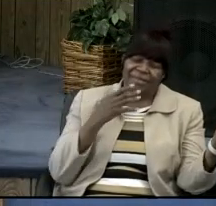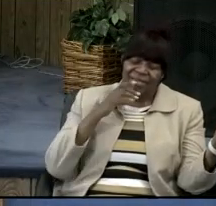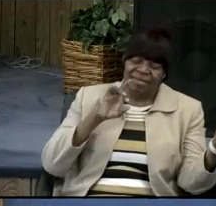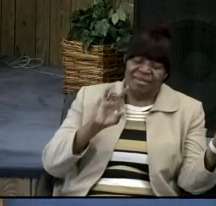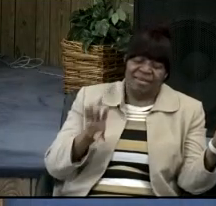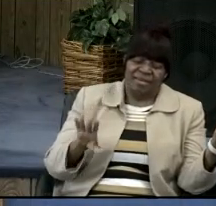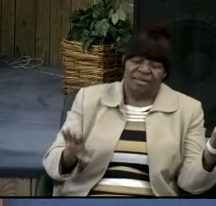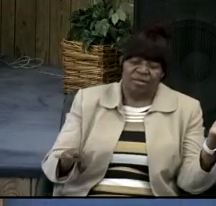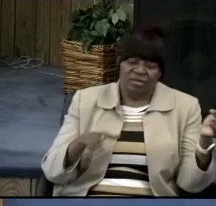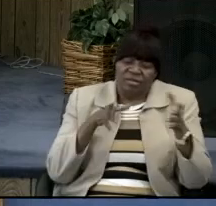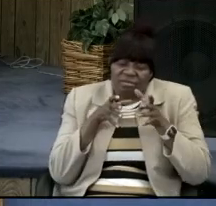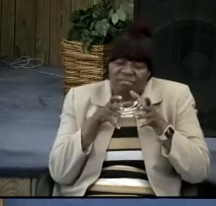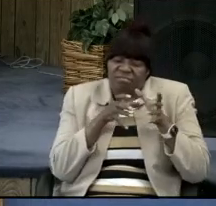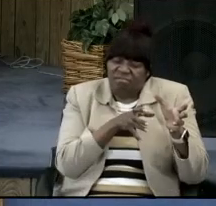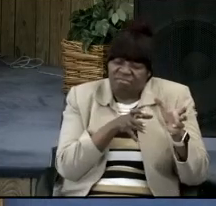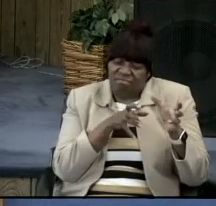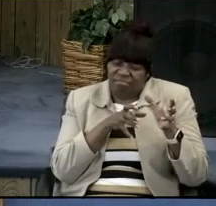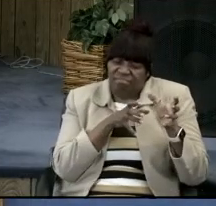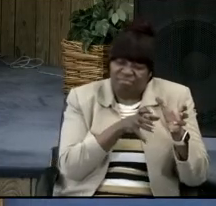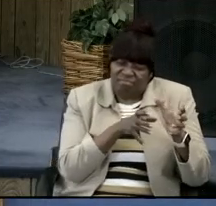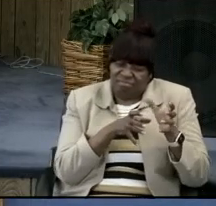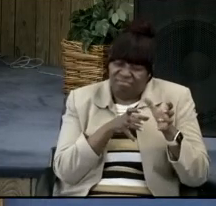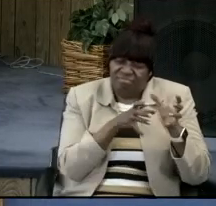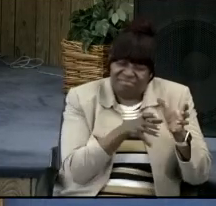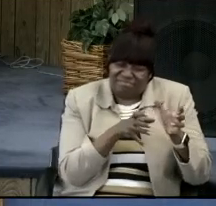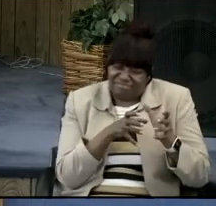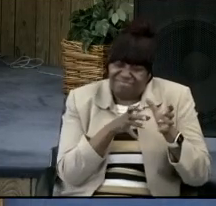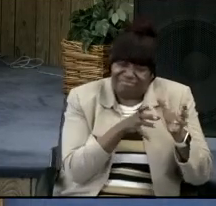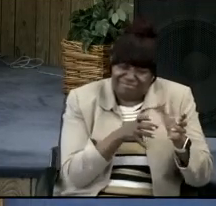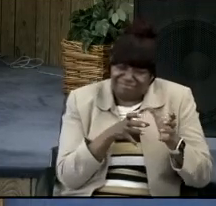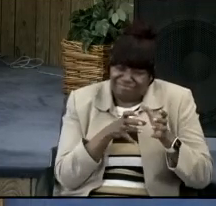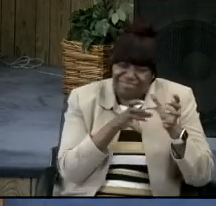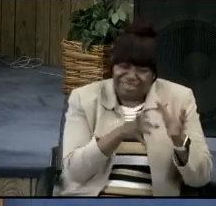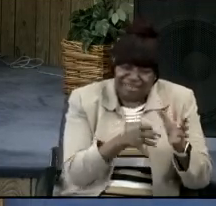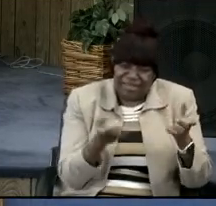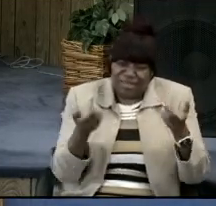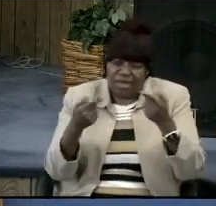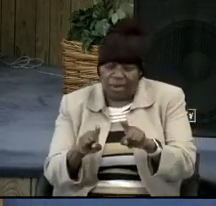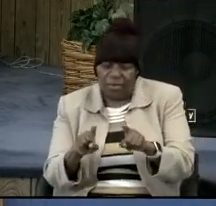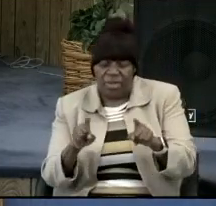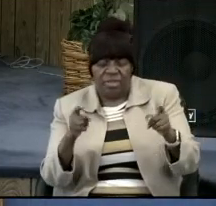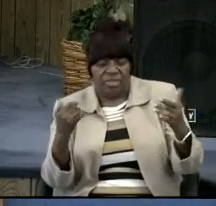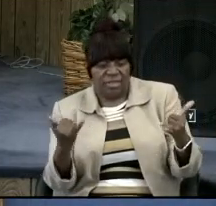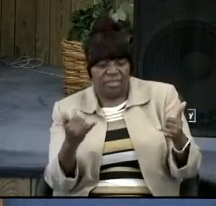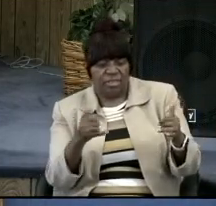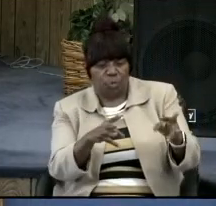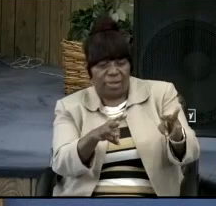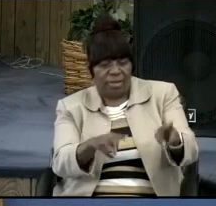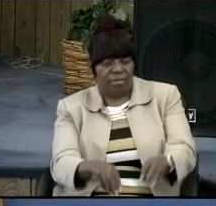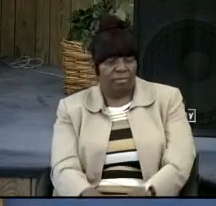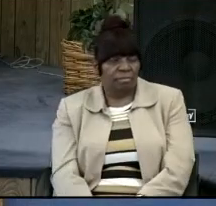And I'm going to be choking you while I'm praying. Lord, I hate that it happened this way.